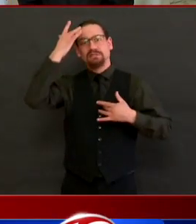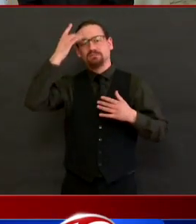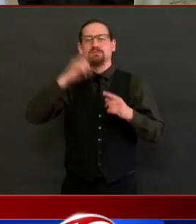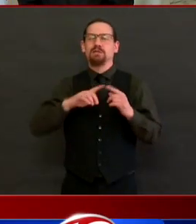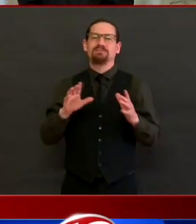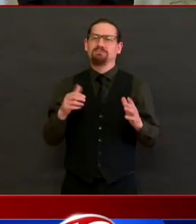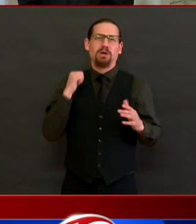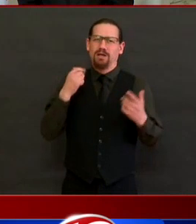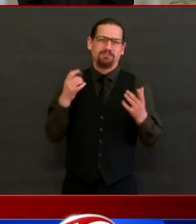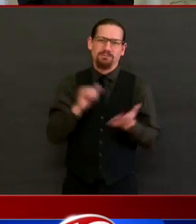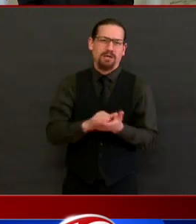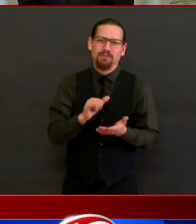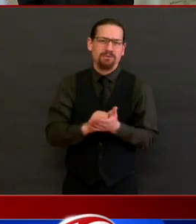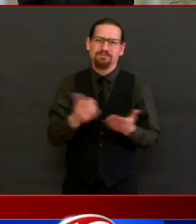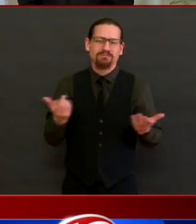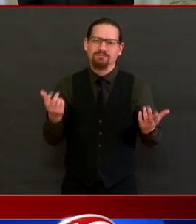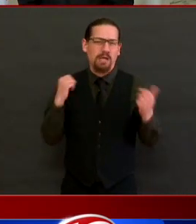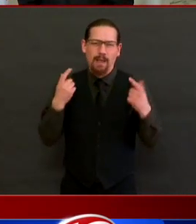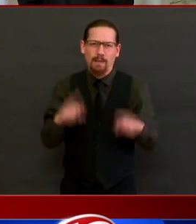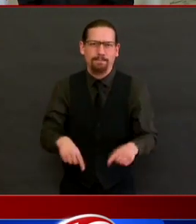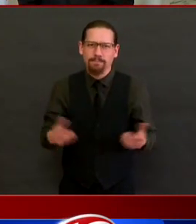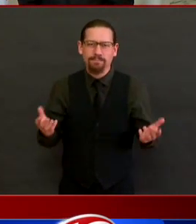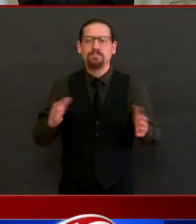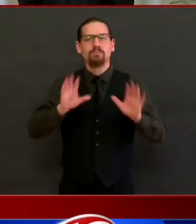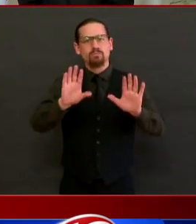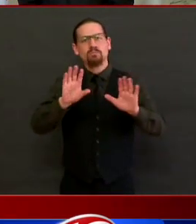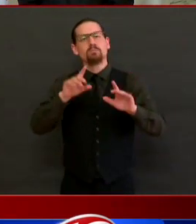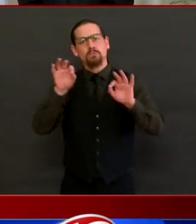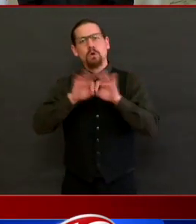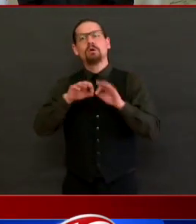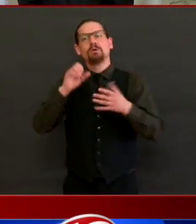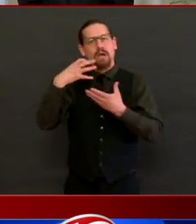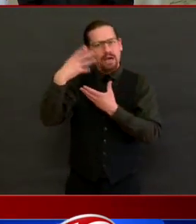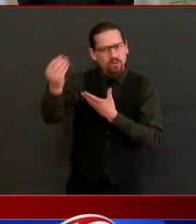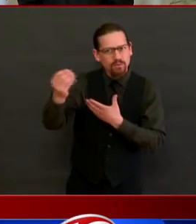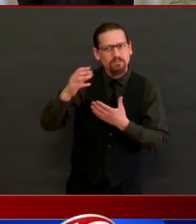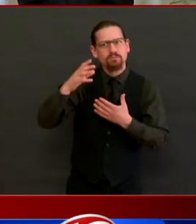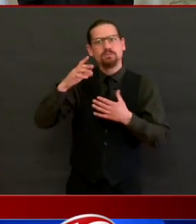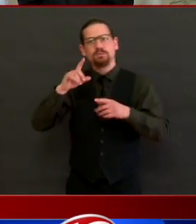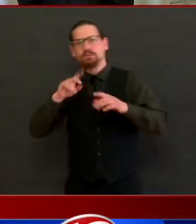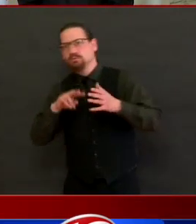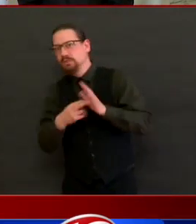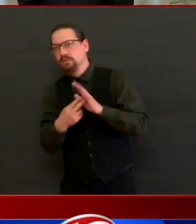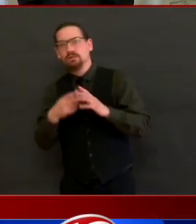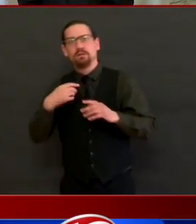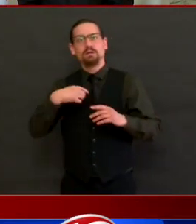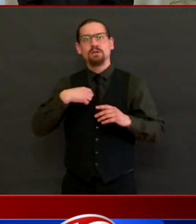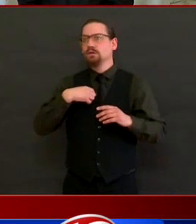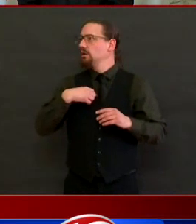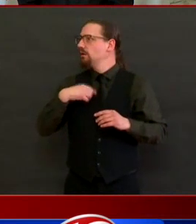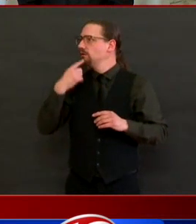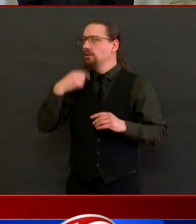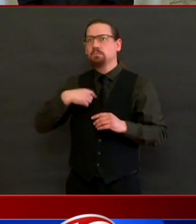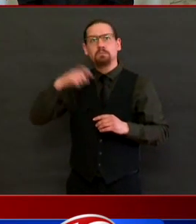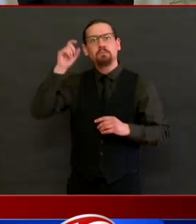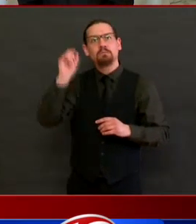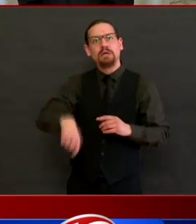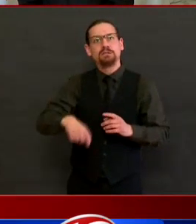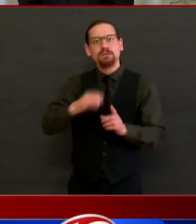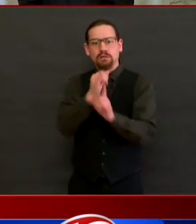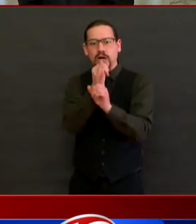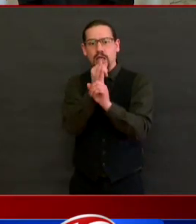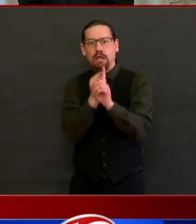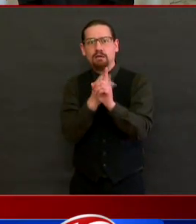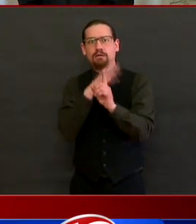grocery shopping. But if you have to go to Seekonk, Attleboro, if that's the best, safest option in your judgment, go ahead and do